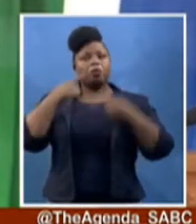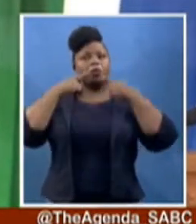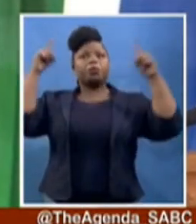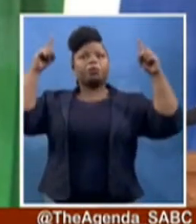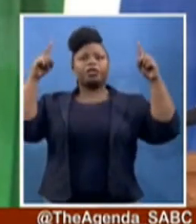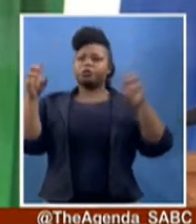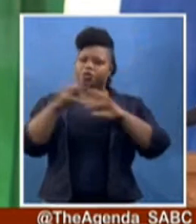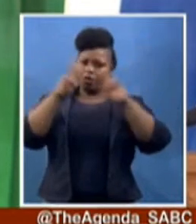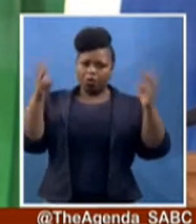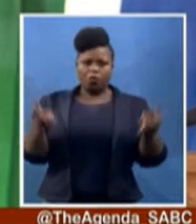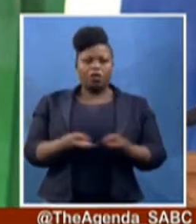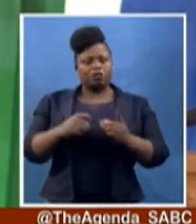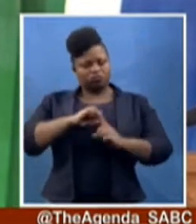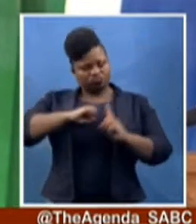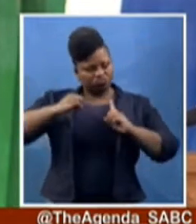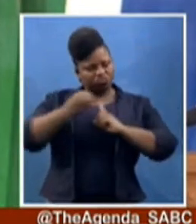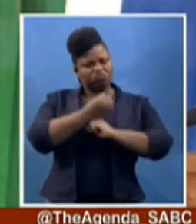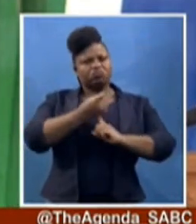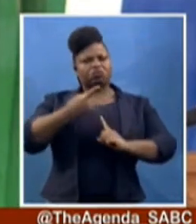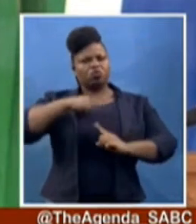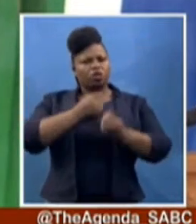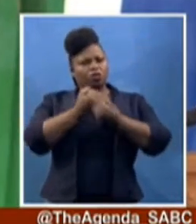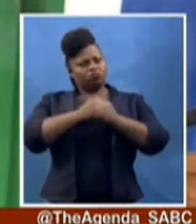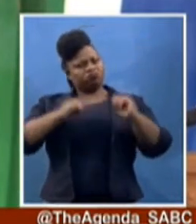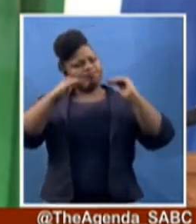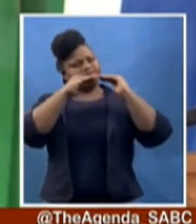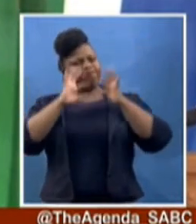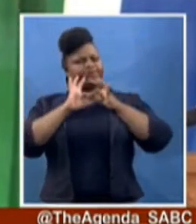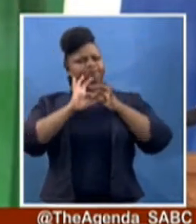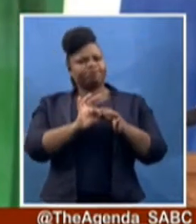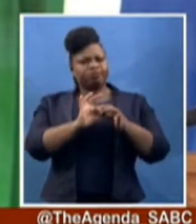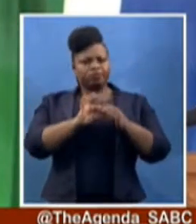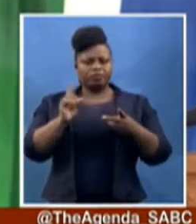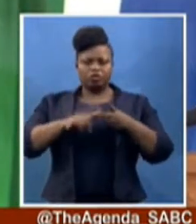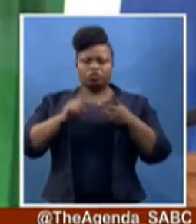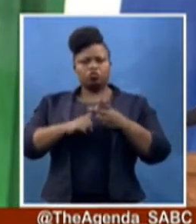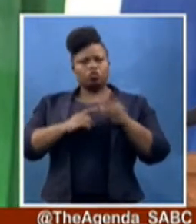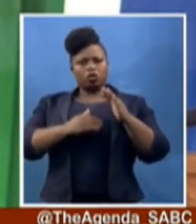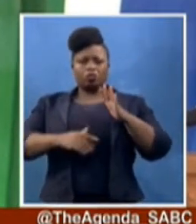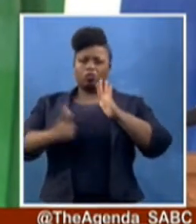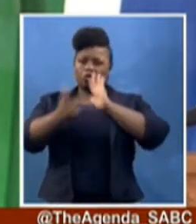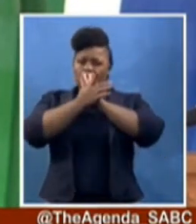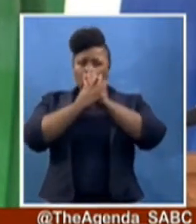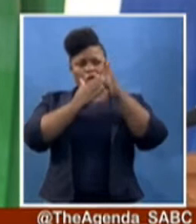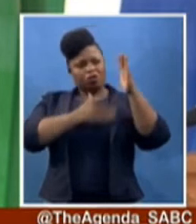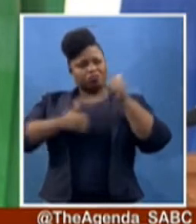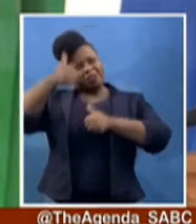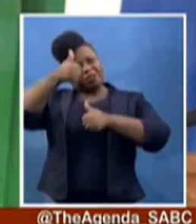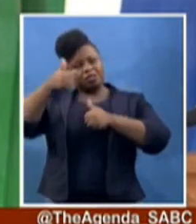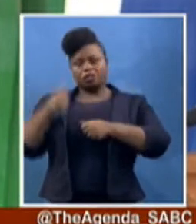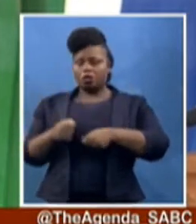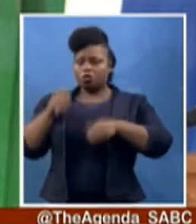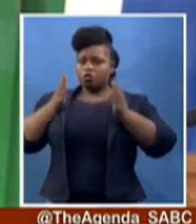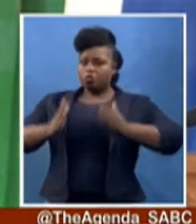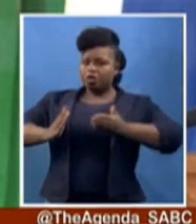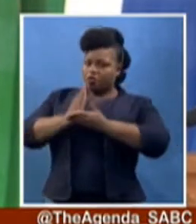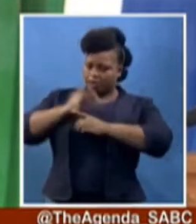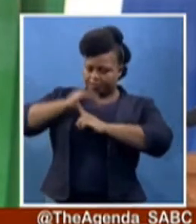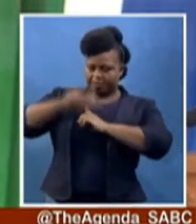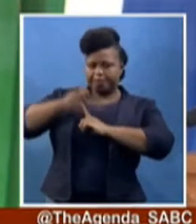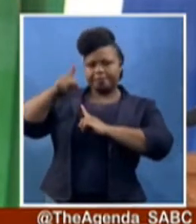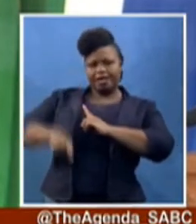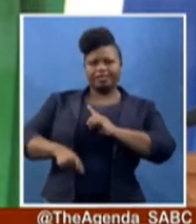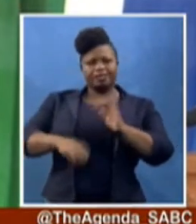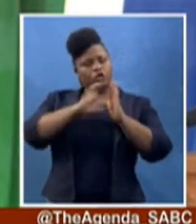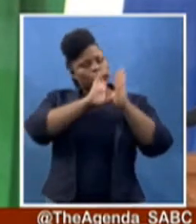democracy, we are committed to the rule of law and the protection of human rights. It proclaims to all South Africans that their basic needs